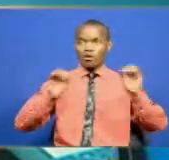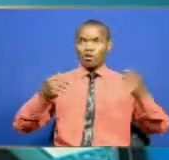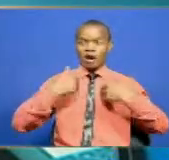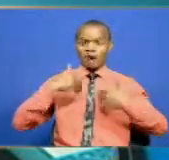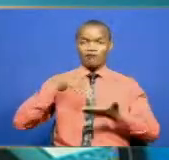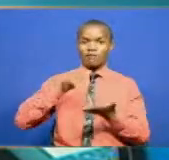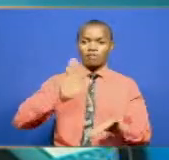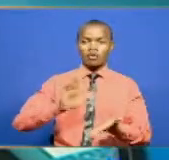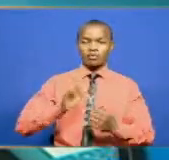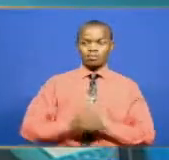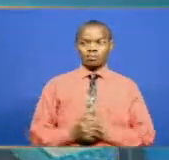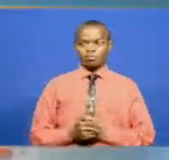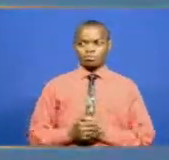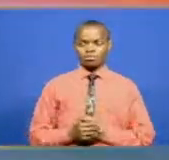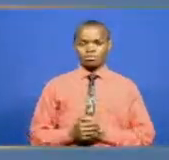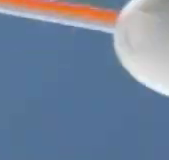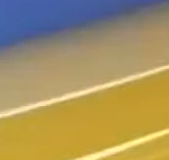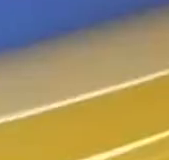more to come.